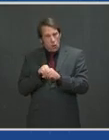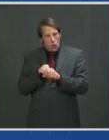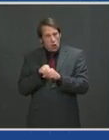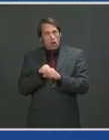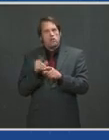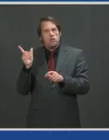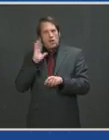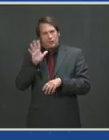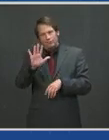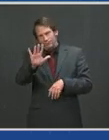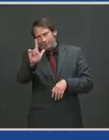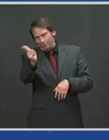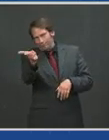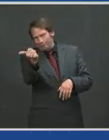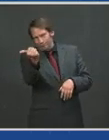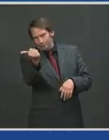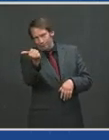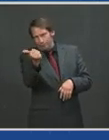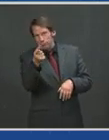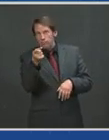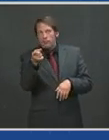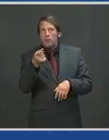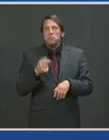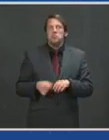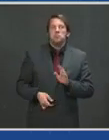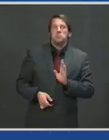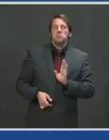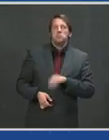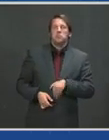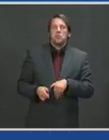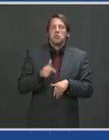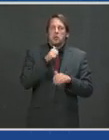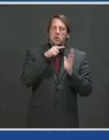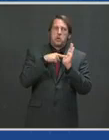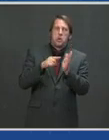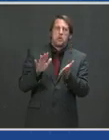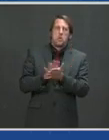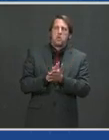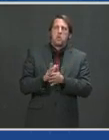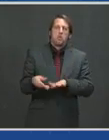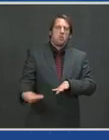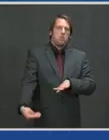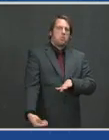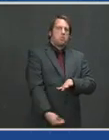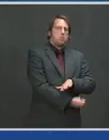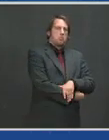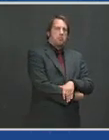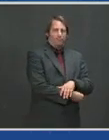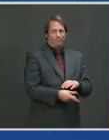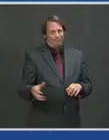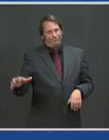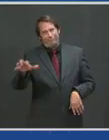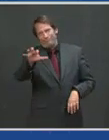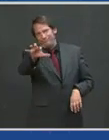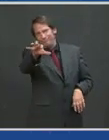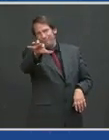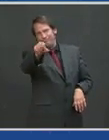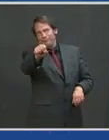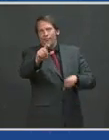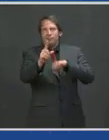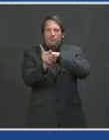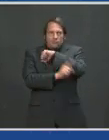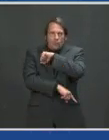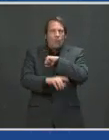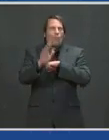who either fail to report their income or underreport it. Estimated that would raise tens of billions of dollars. It adds up